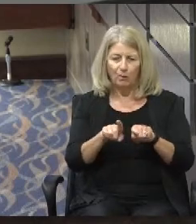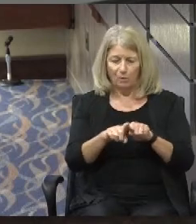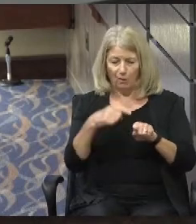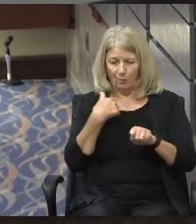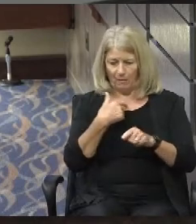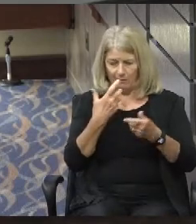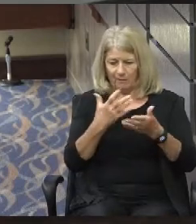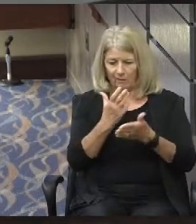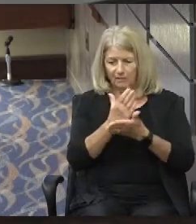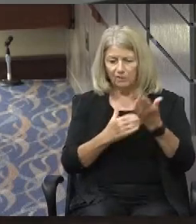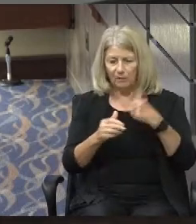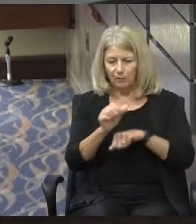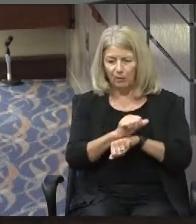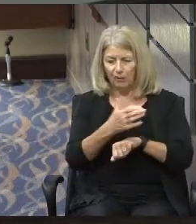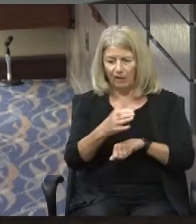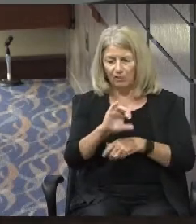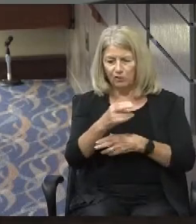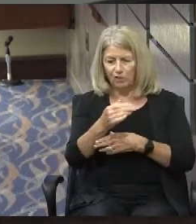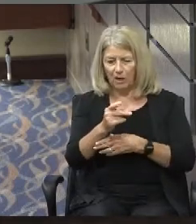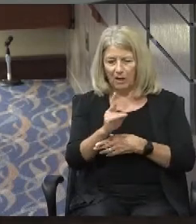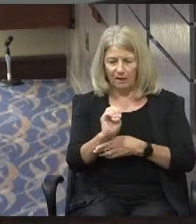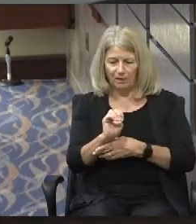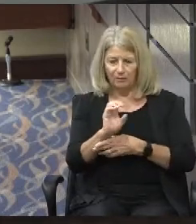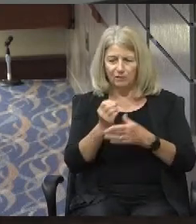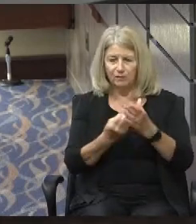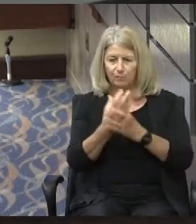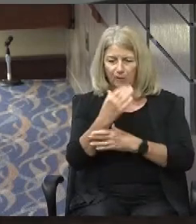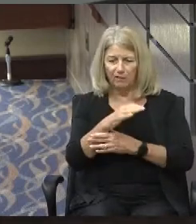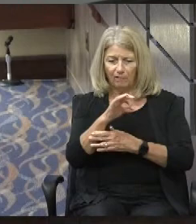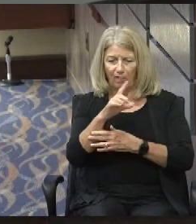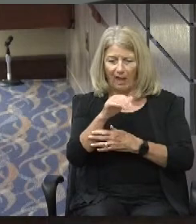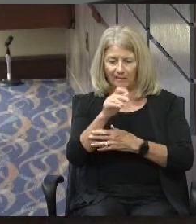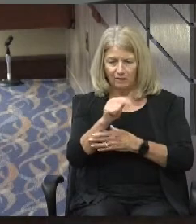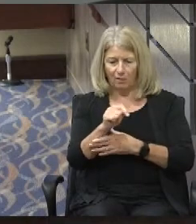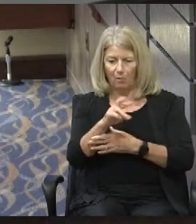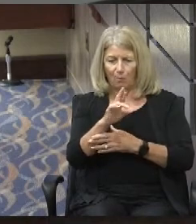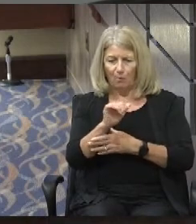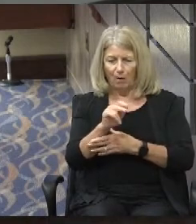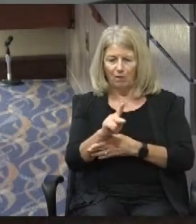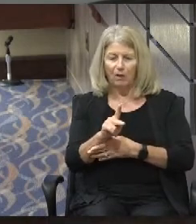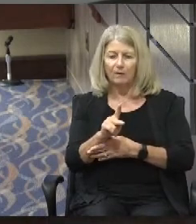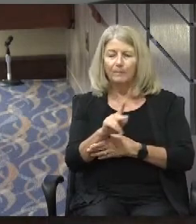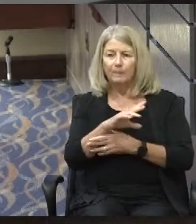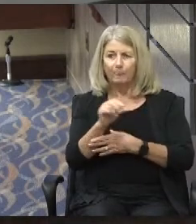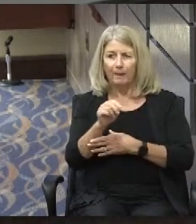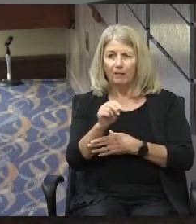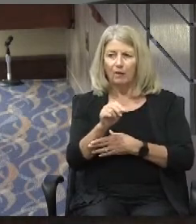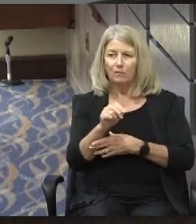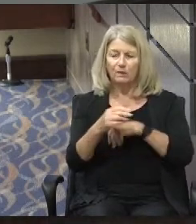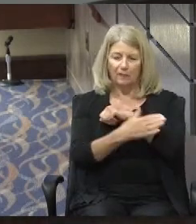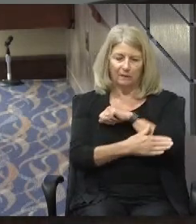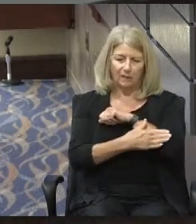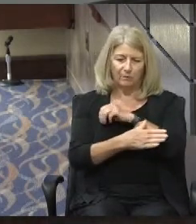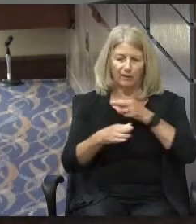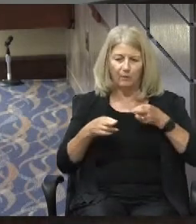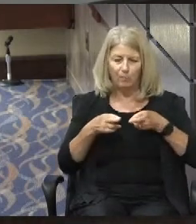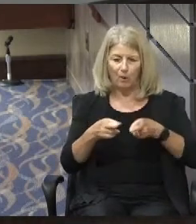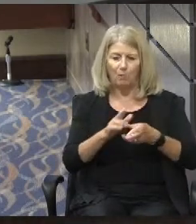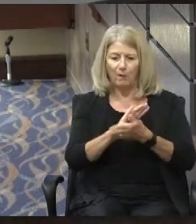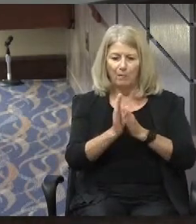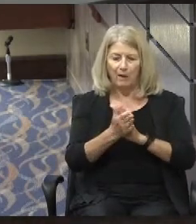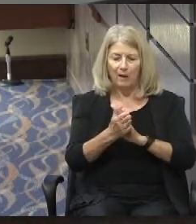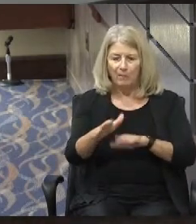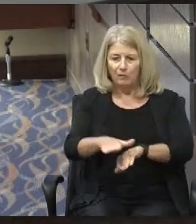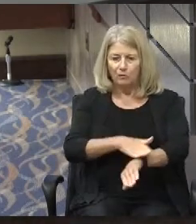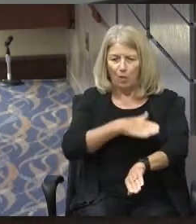work there. But also out in the China Spring area, Flat Rock and Tree Lake, as those kind of country roads become slow down streets, those